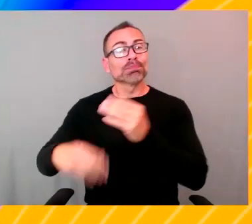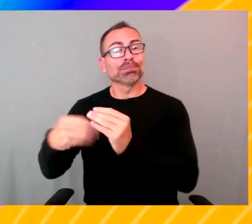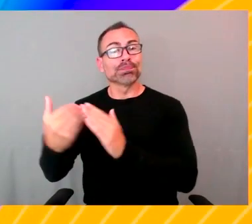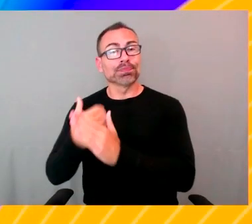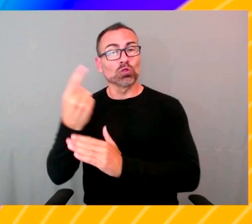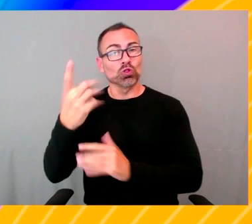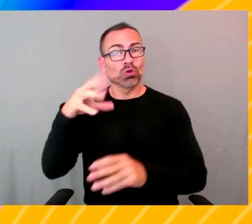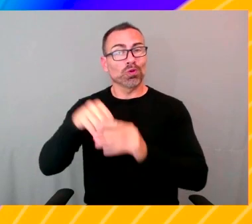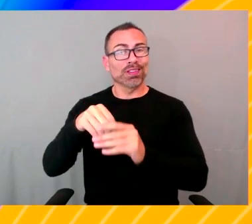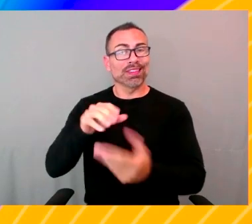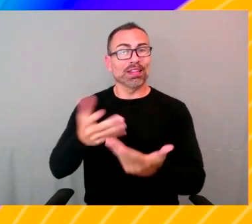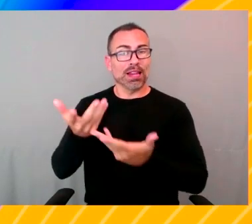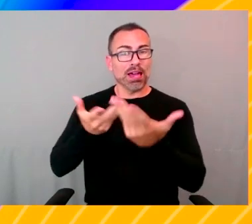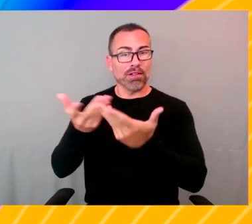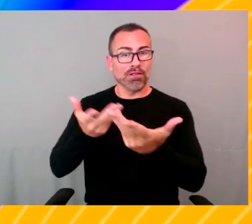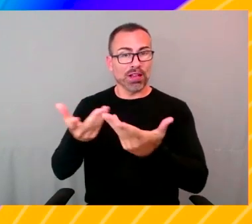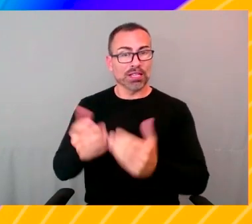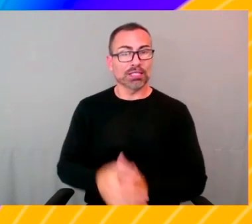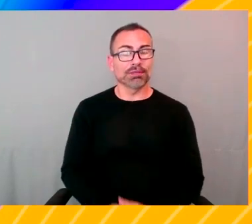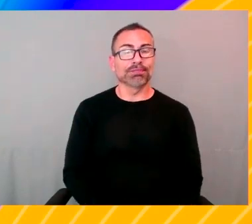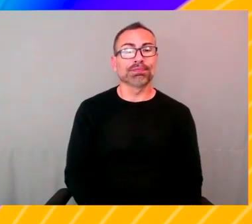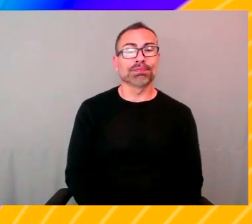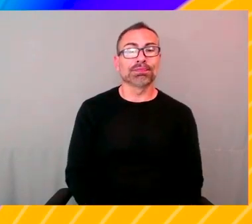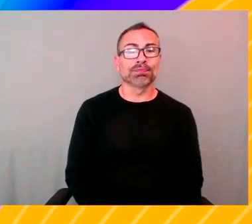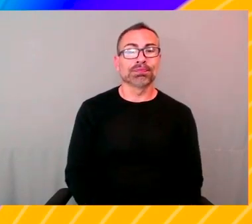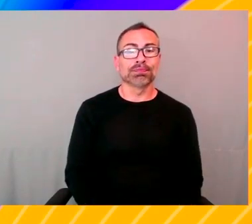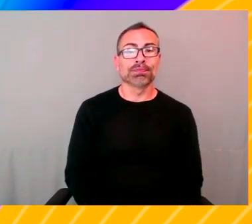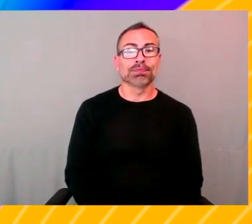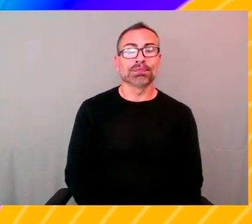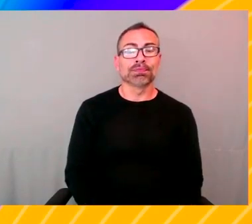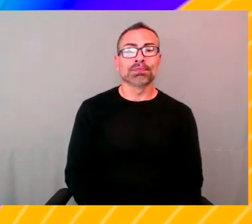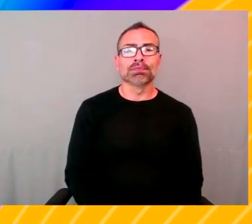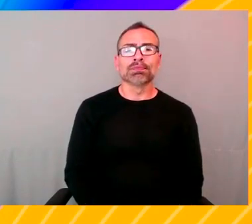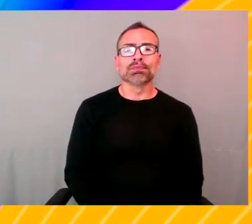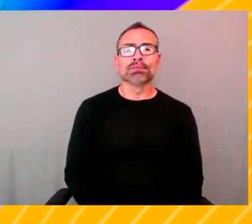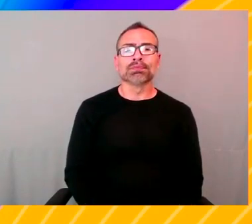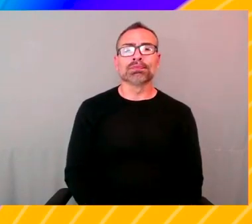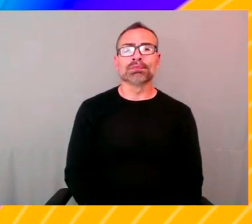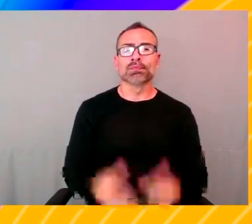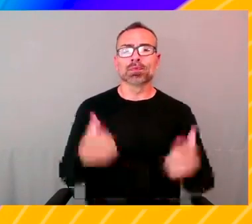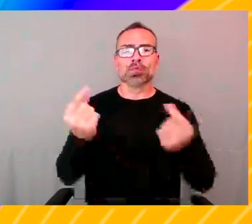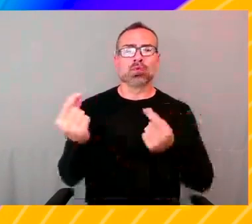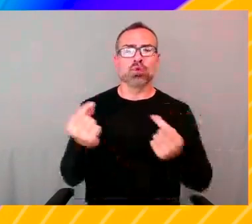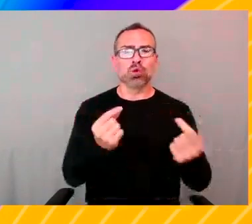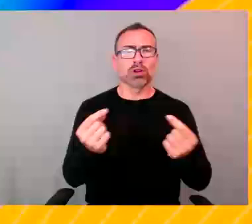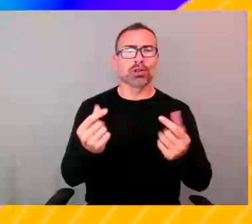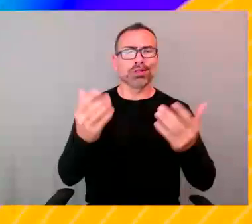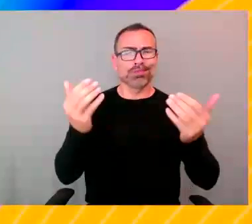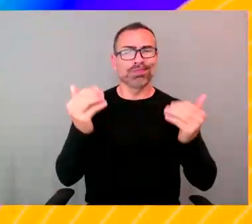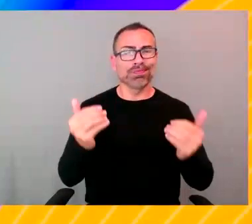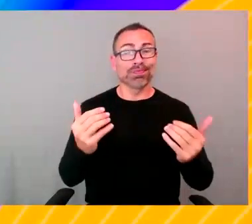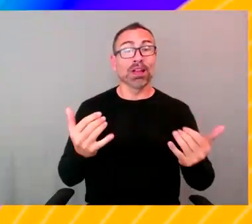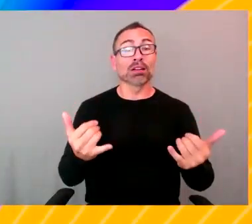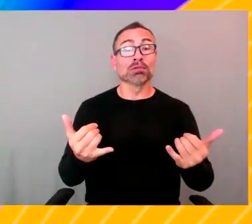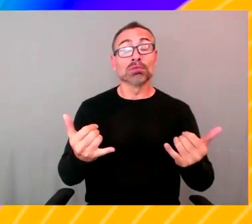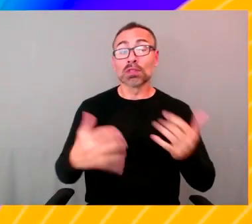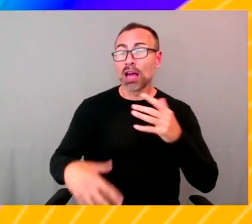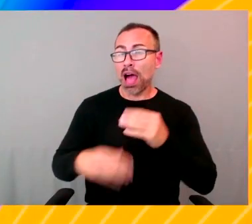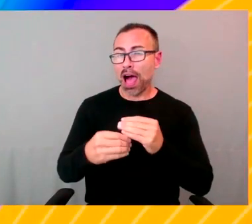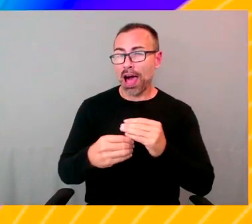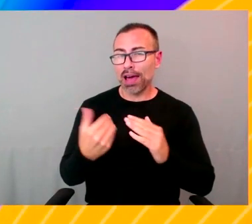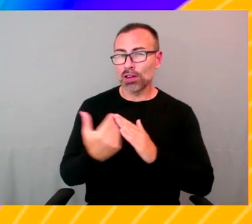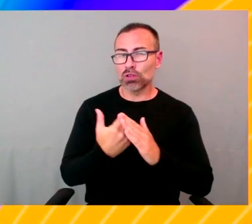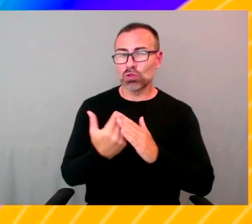Next, I am going to add a new recipe or an additional recipe as a step in the flow.